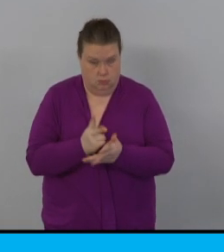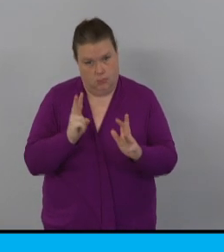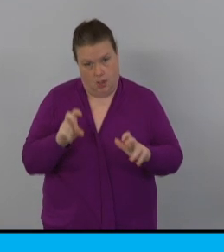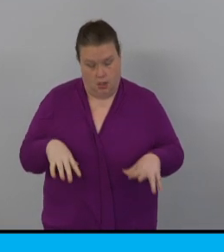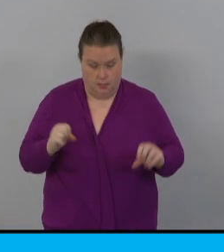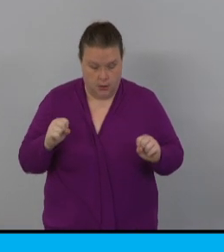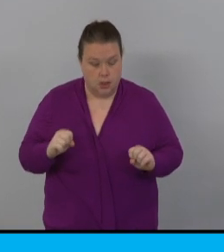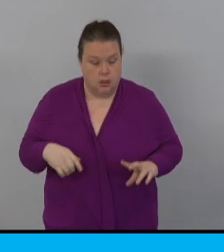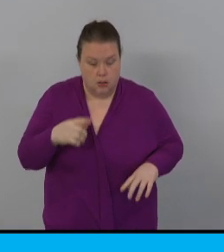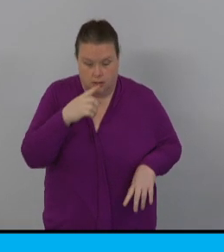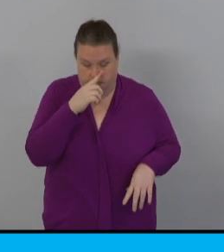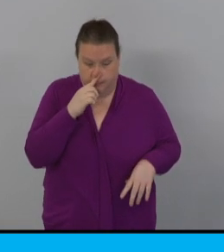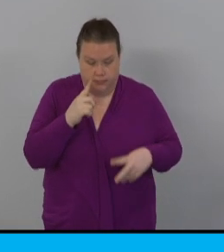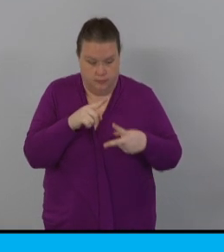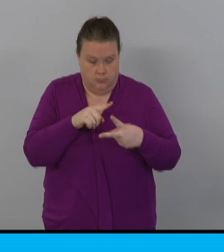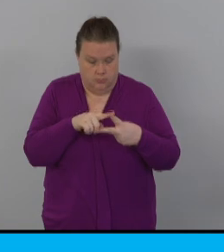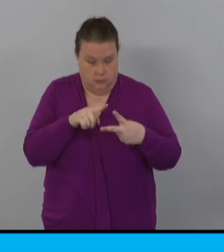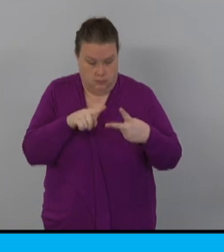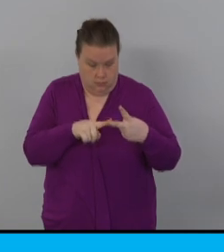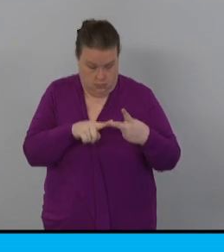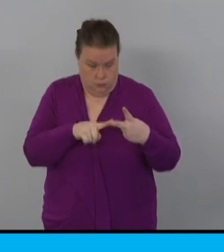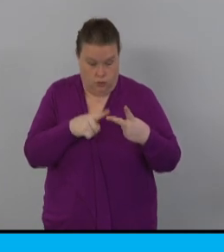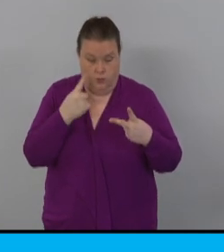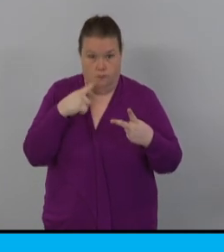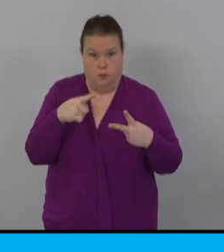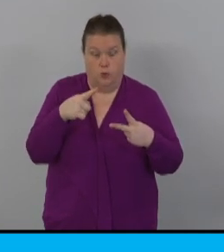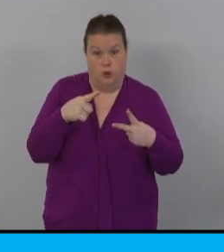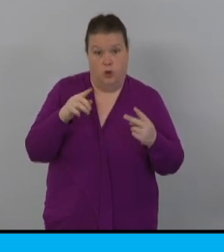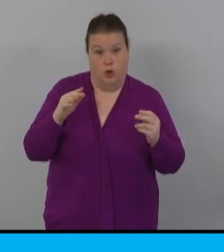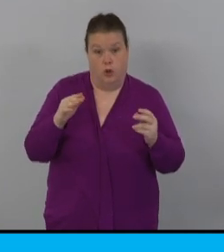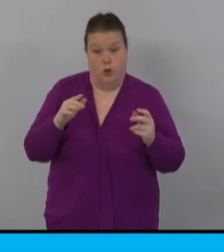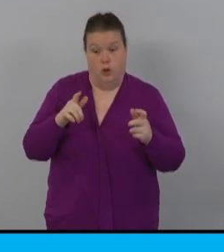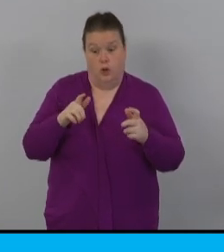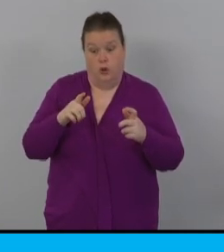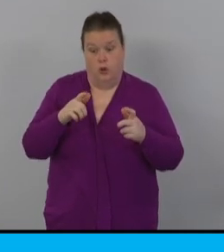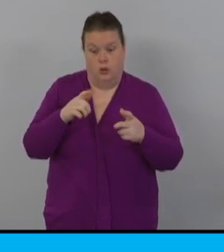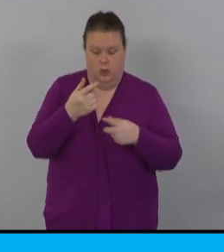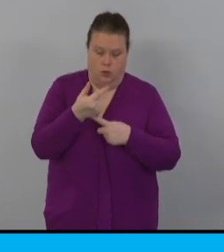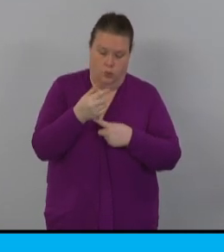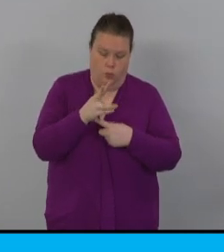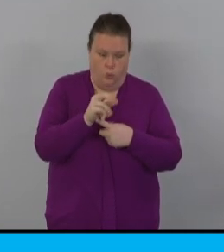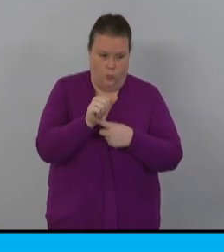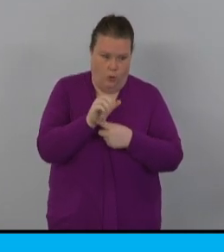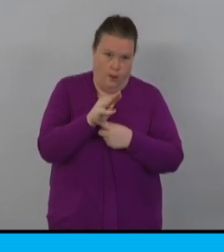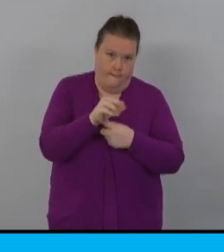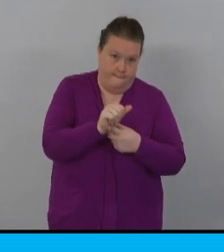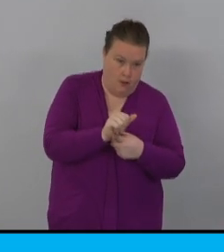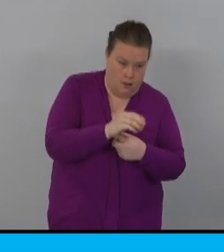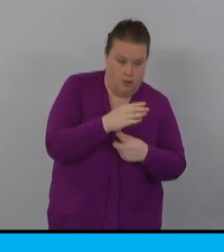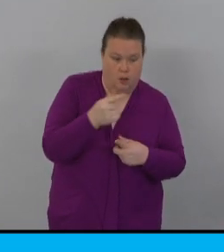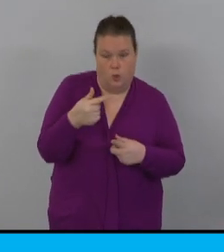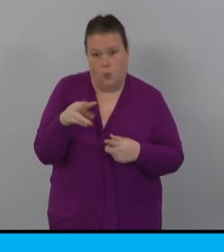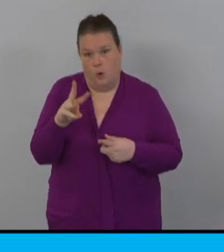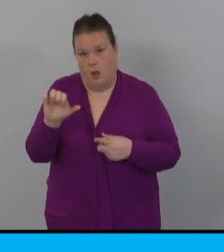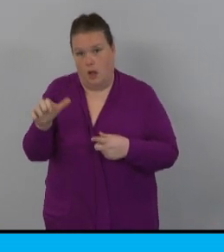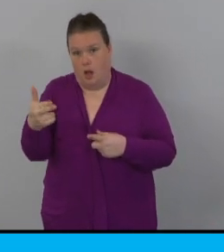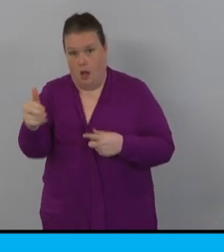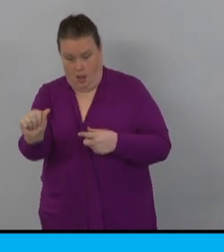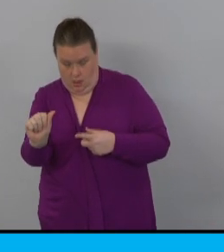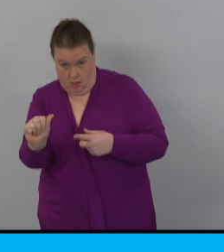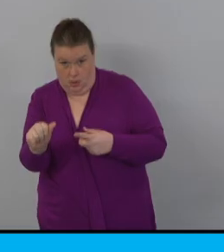two budgets that make up the Greater Waco Advanced Academies, the healthcare and the manufacturing. Healthcare